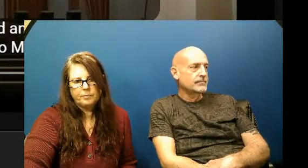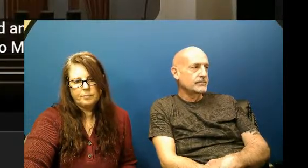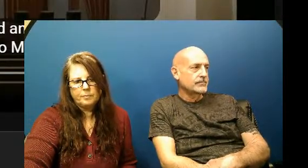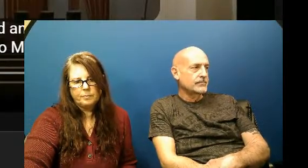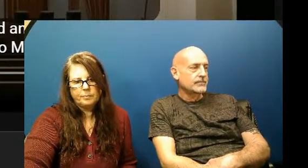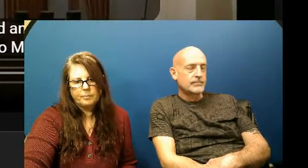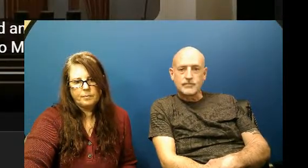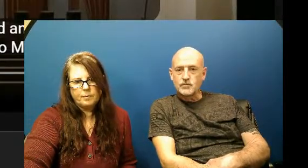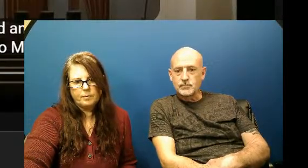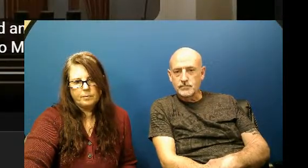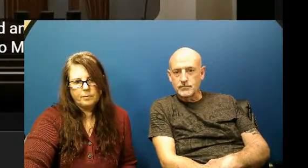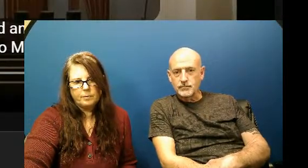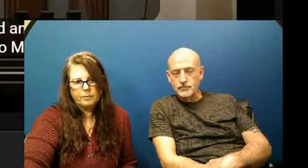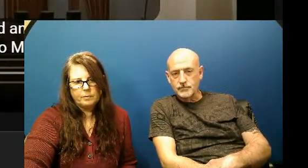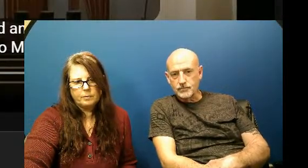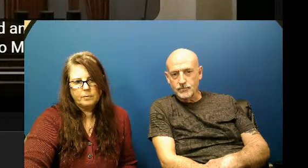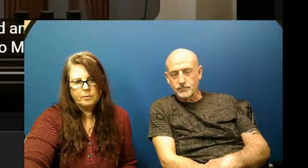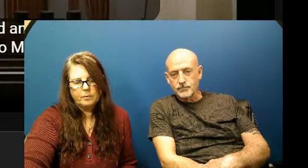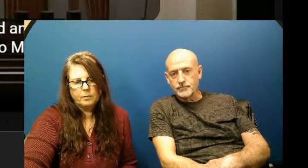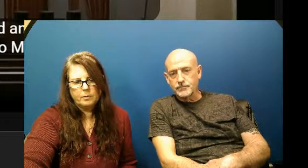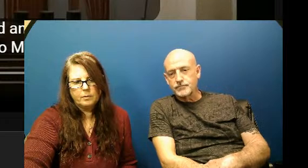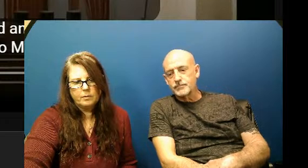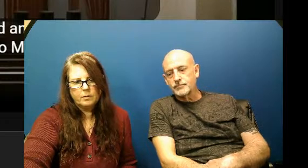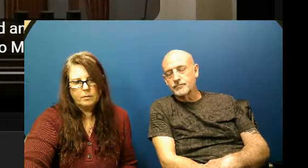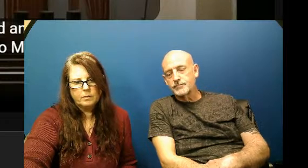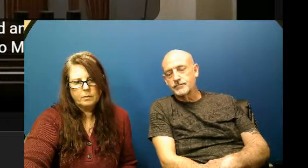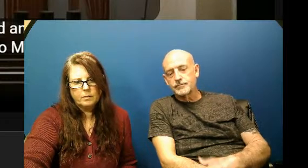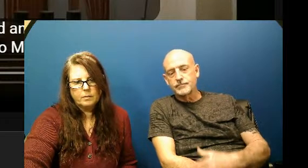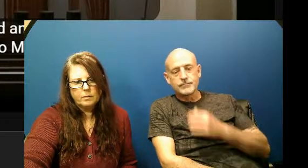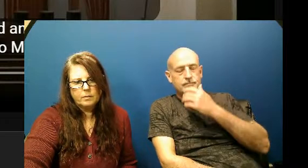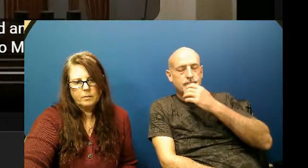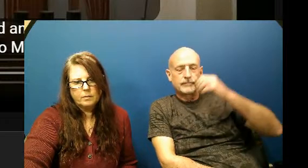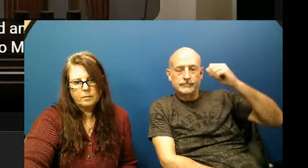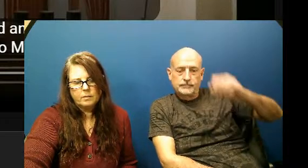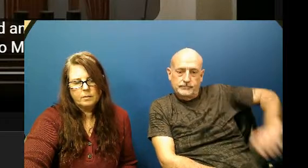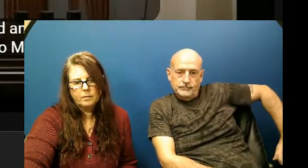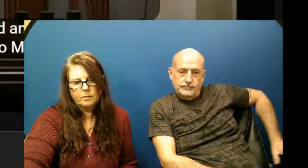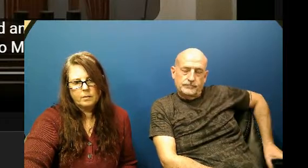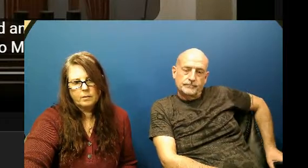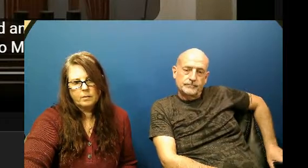question. Assuming that content